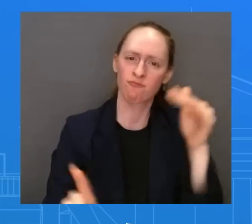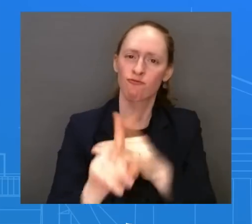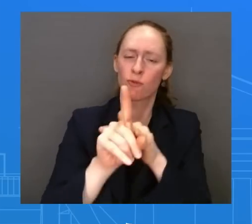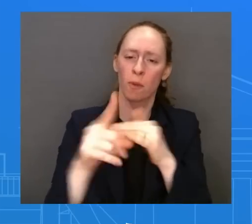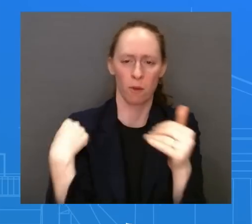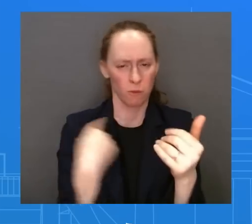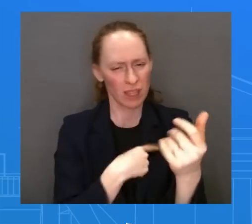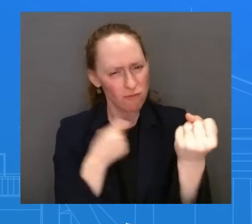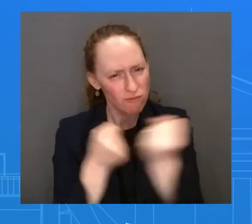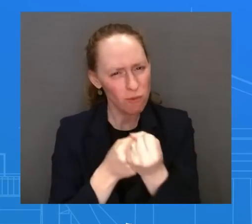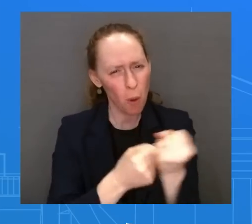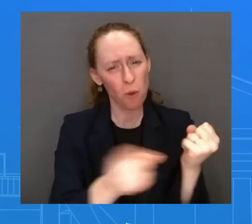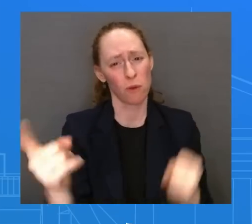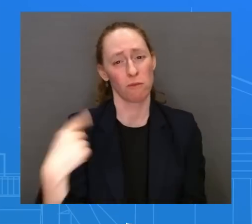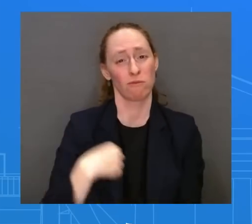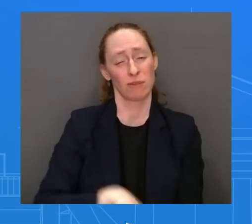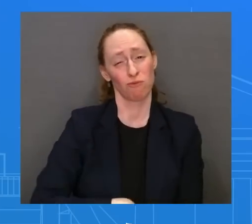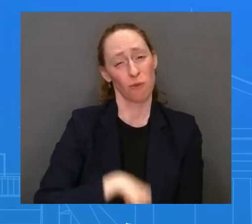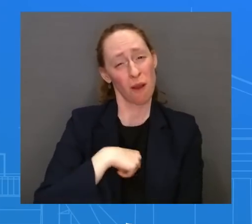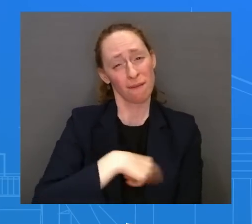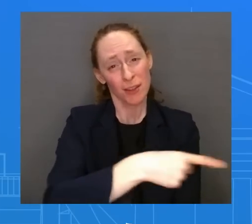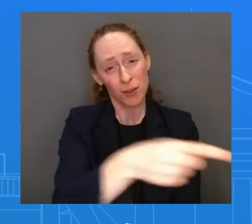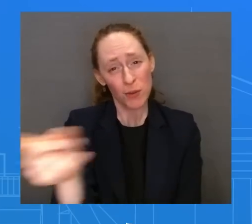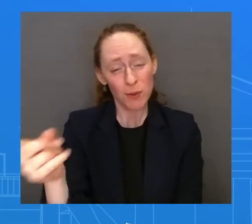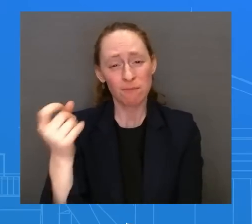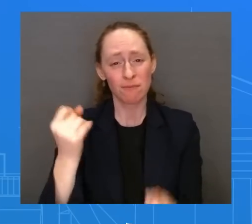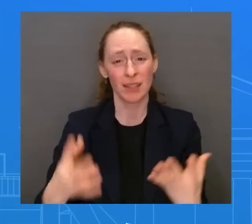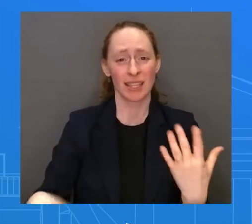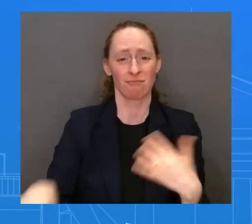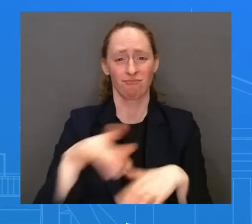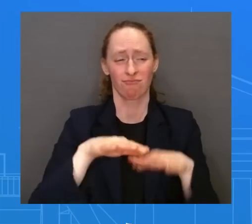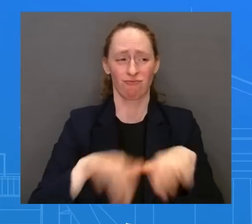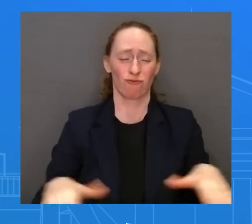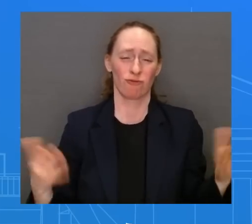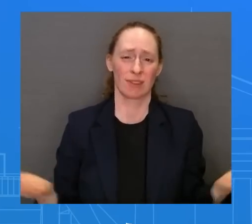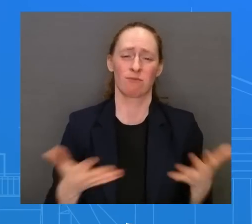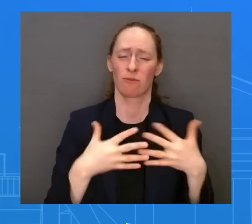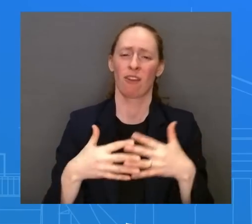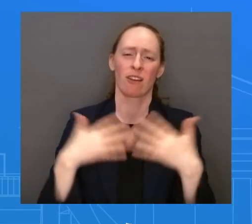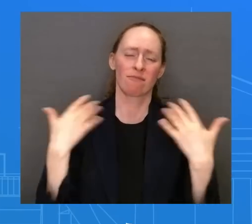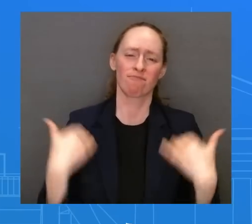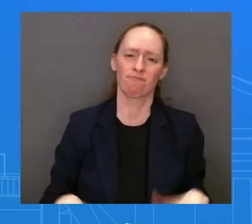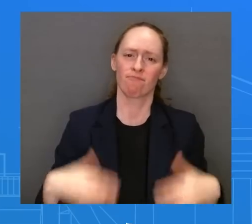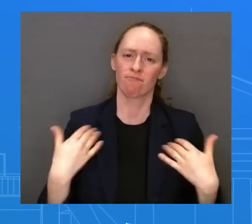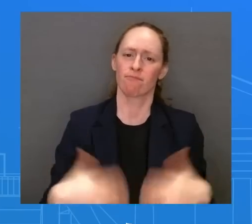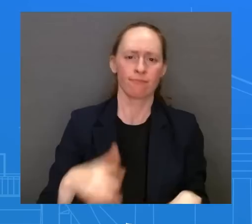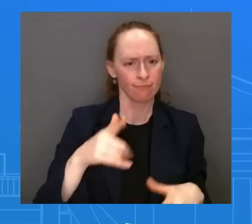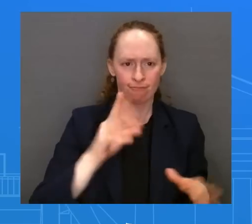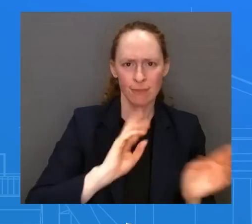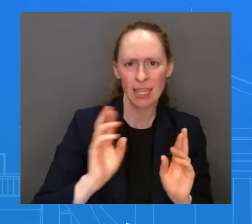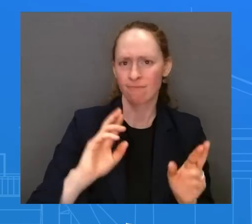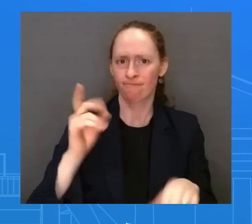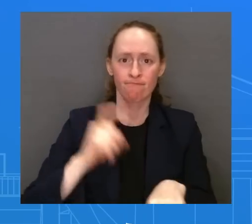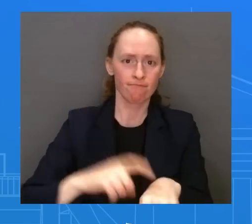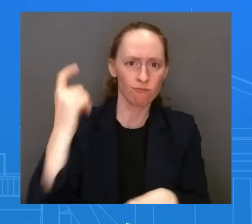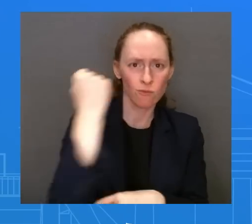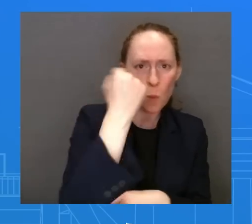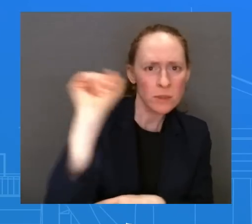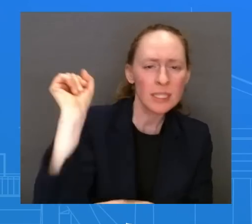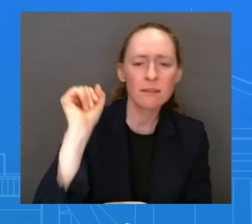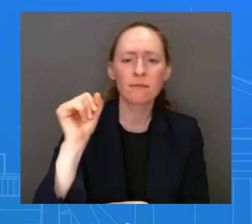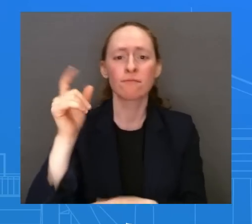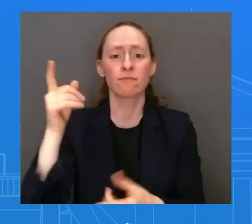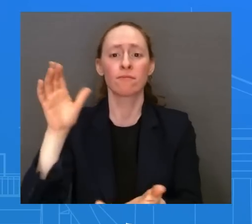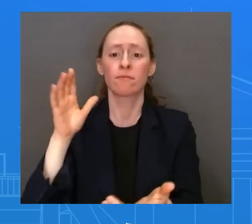have organized protest and school walkouts to tell the politicians in their states to stop this legislative